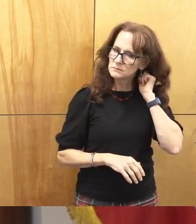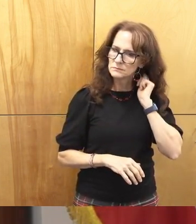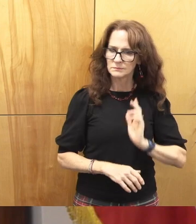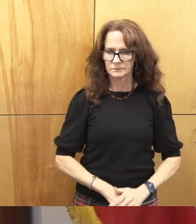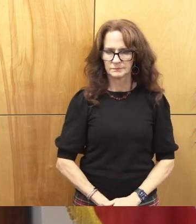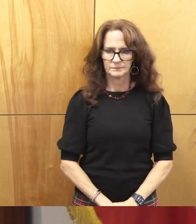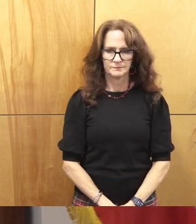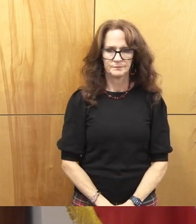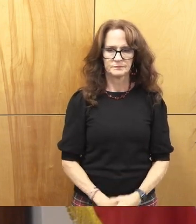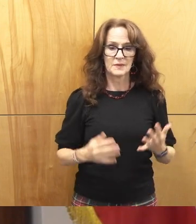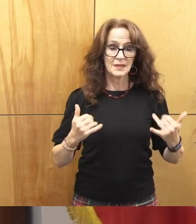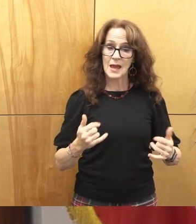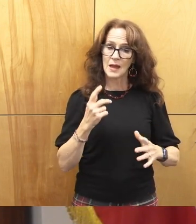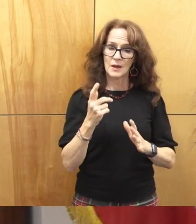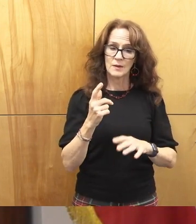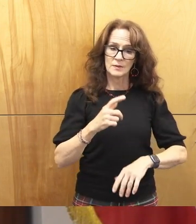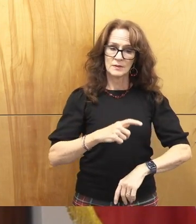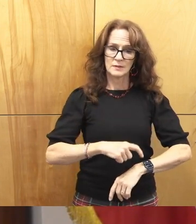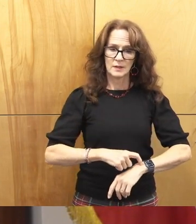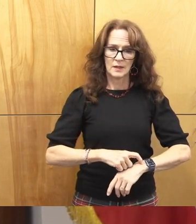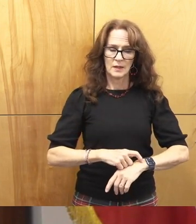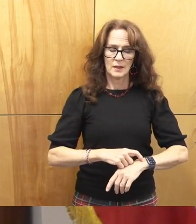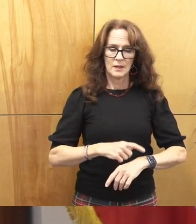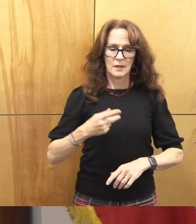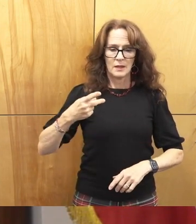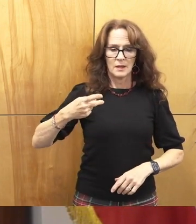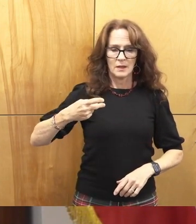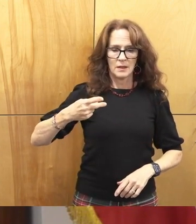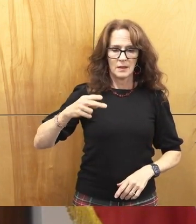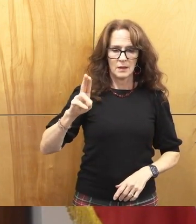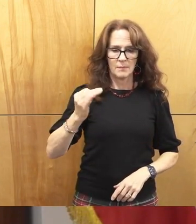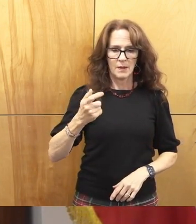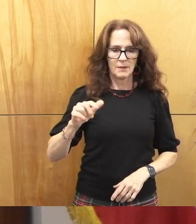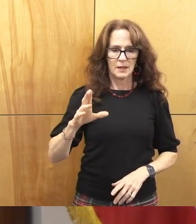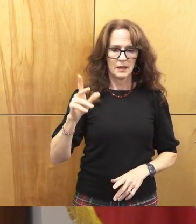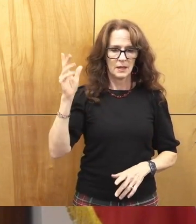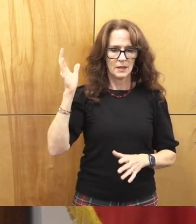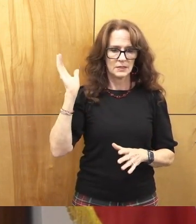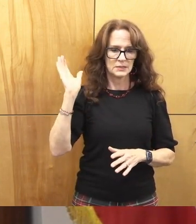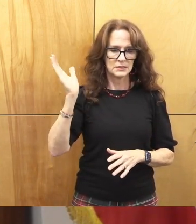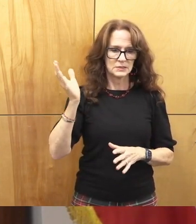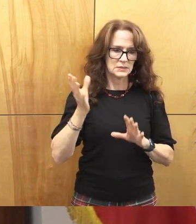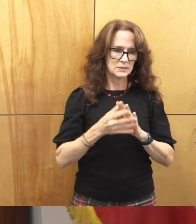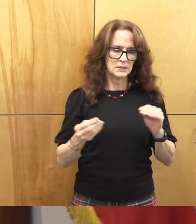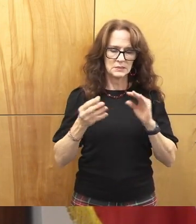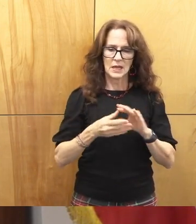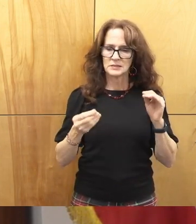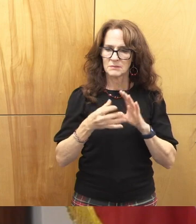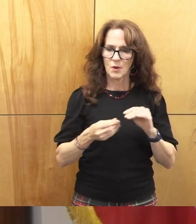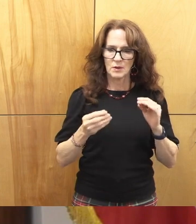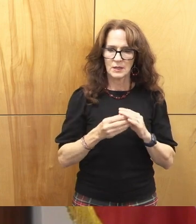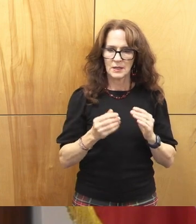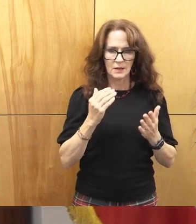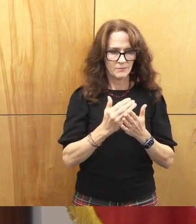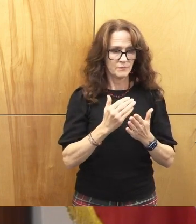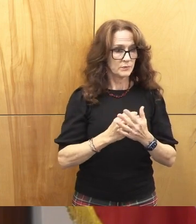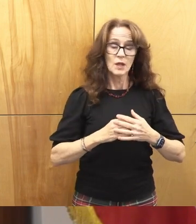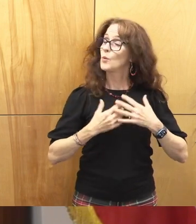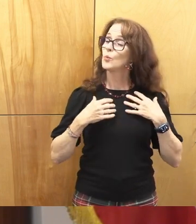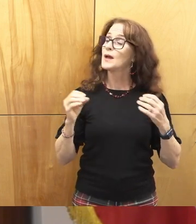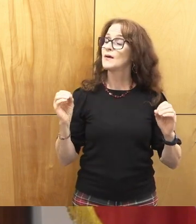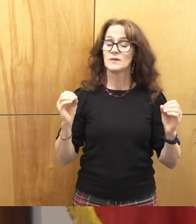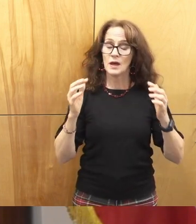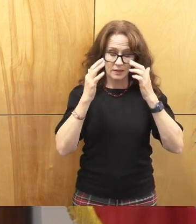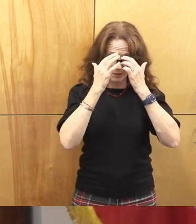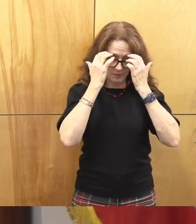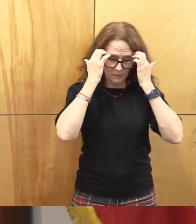Okay, now is time for public testimony on items listed on the agenda, but We don't have any. But